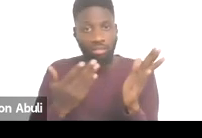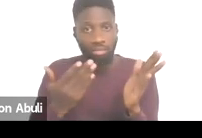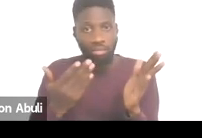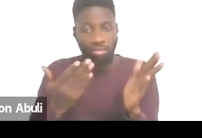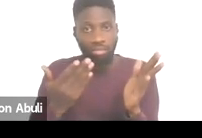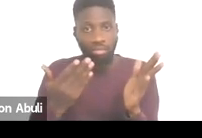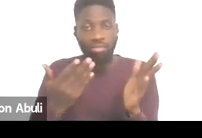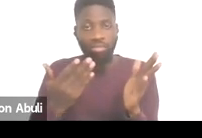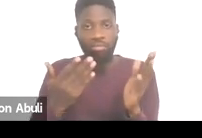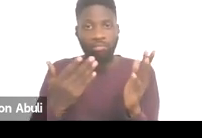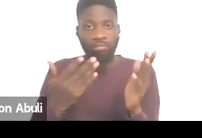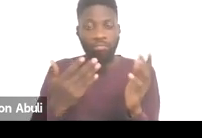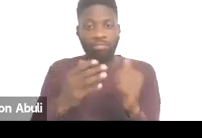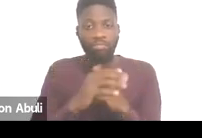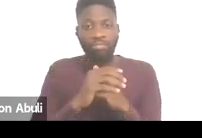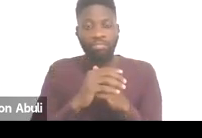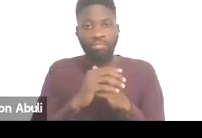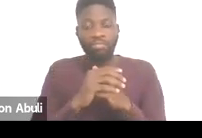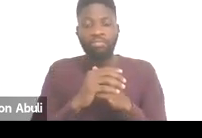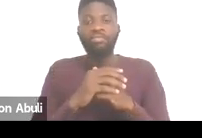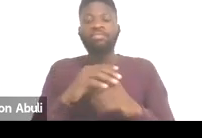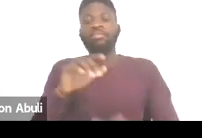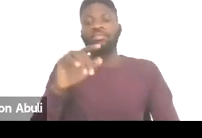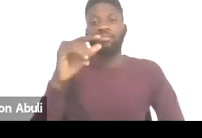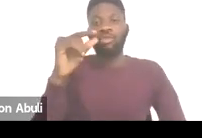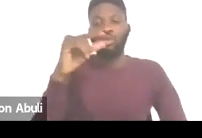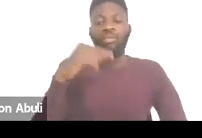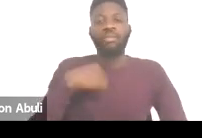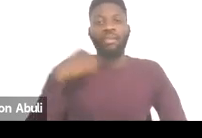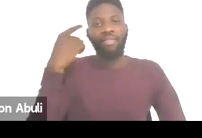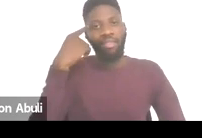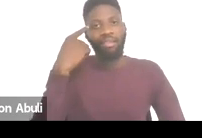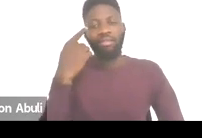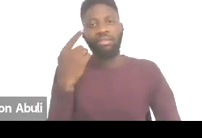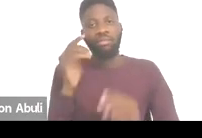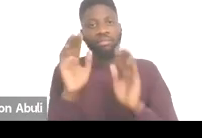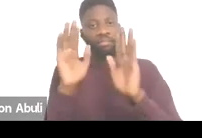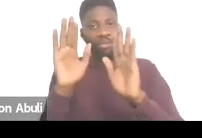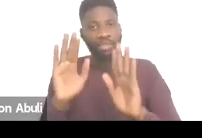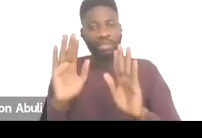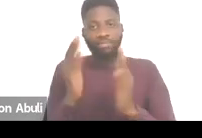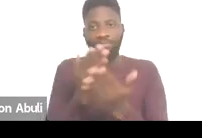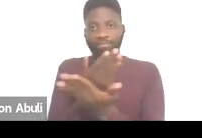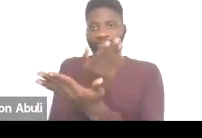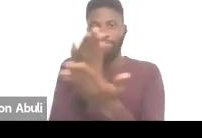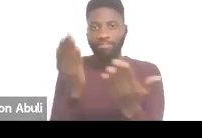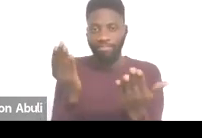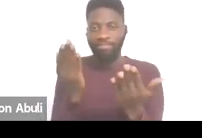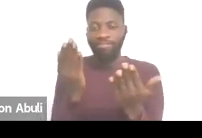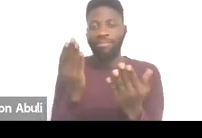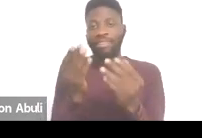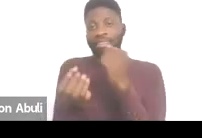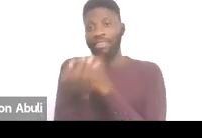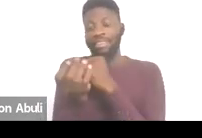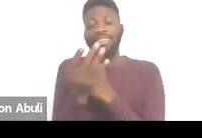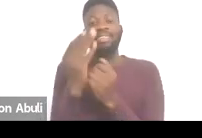Yes. I think you need to guide the colleagues that some of them are asking